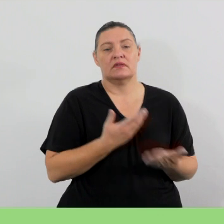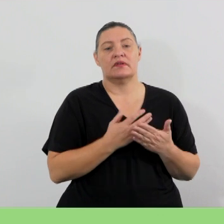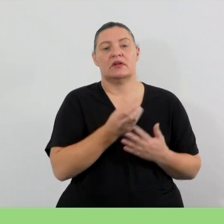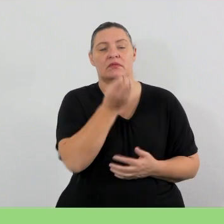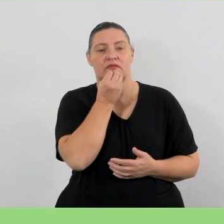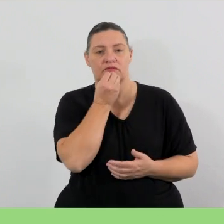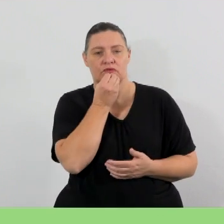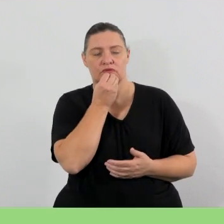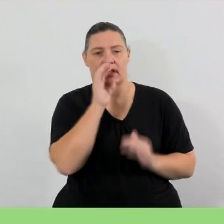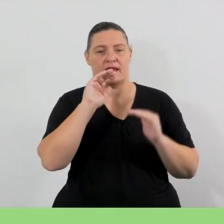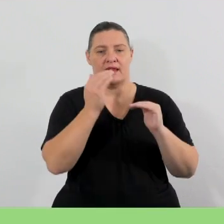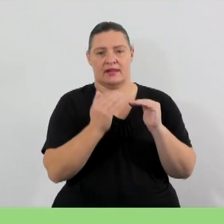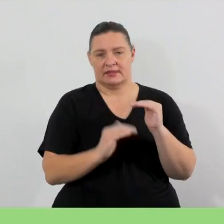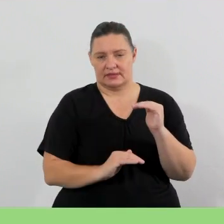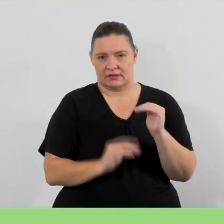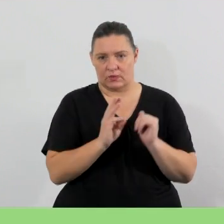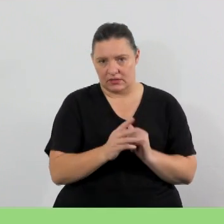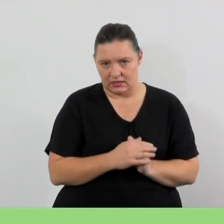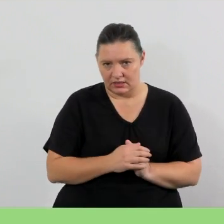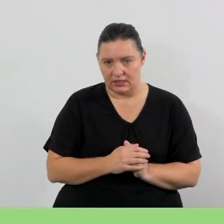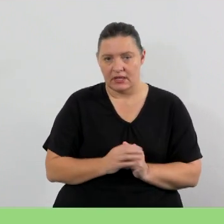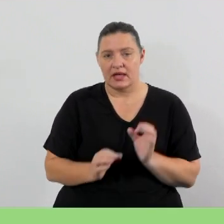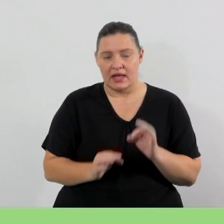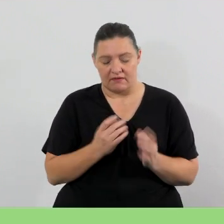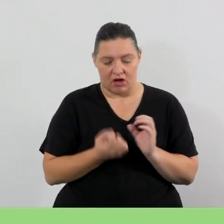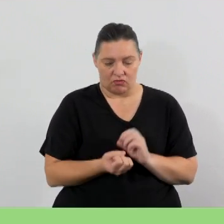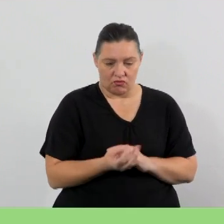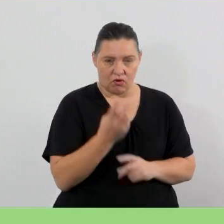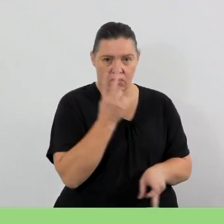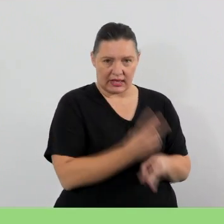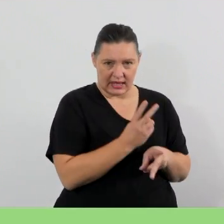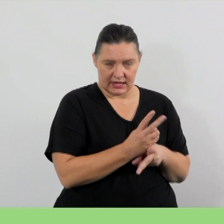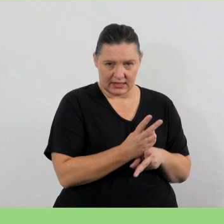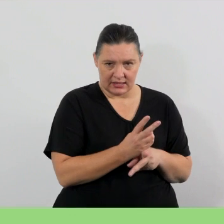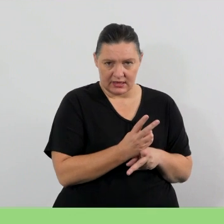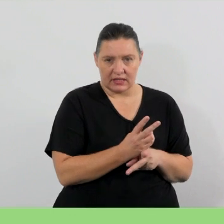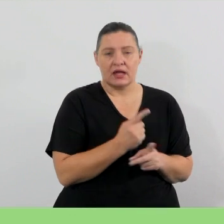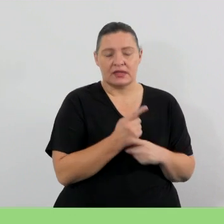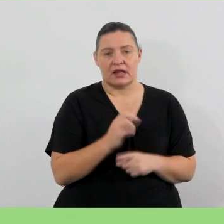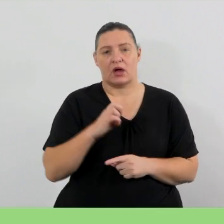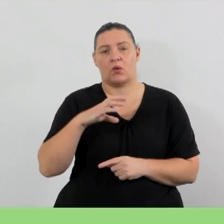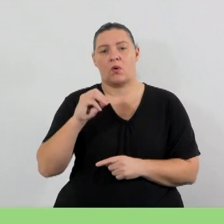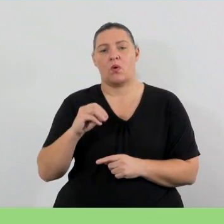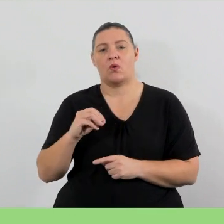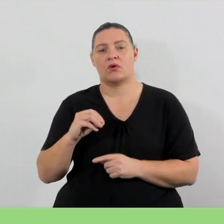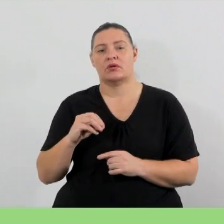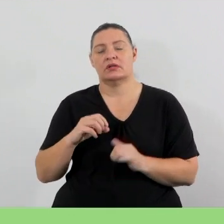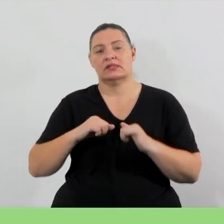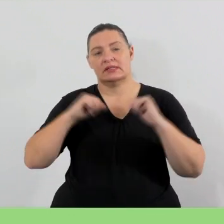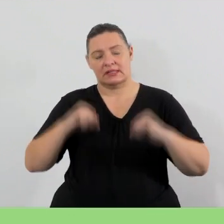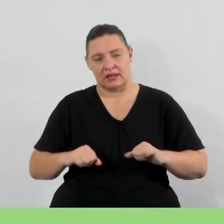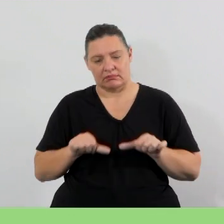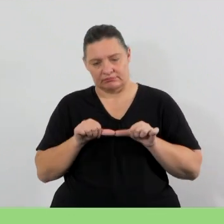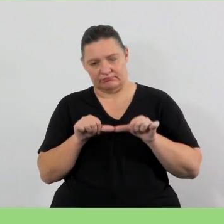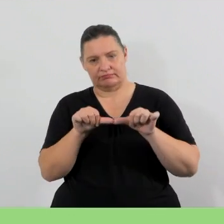the available food starts to decrease. If the grass can grow again while being eaten, the ecosystem sustains